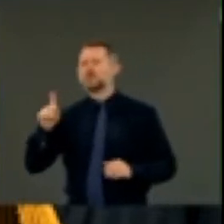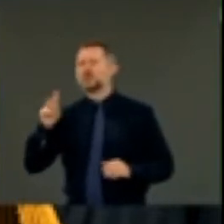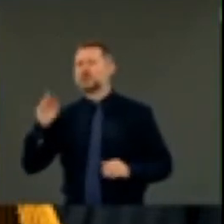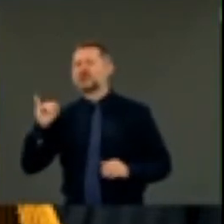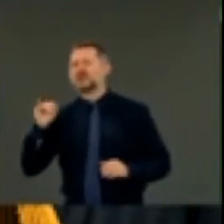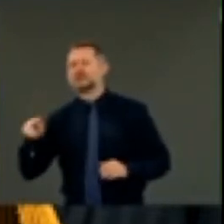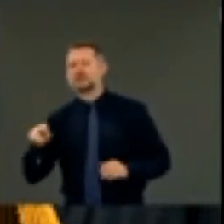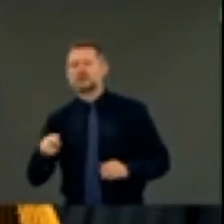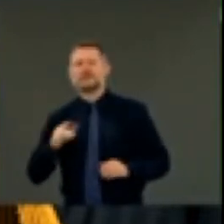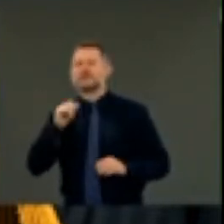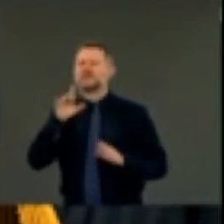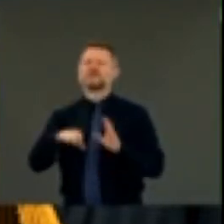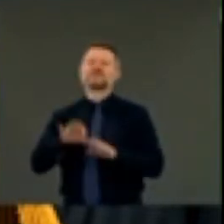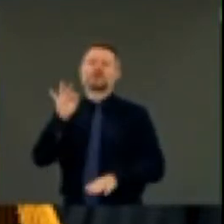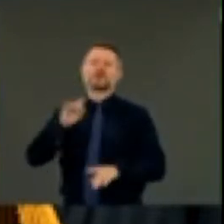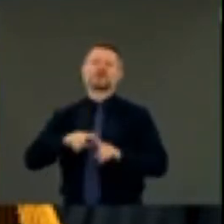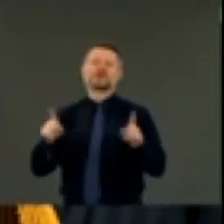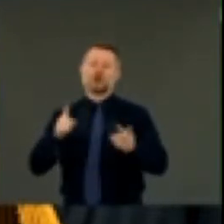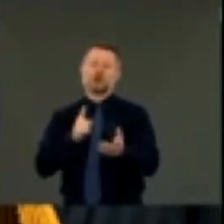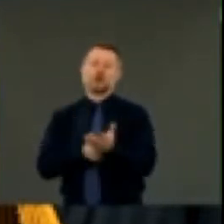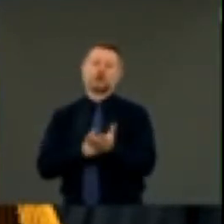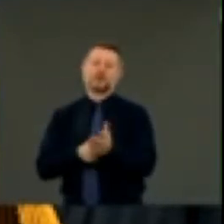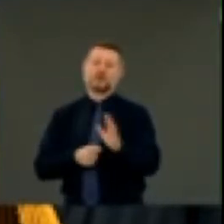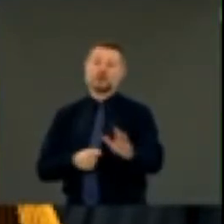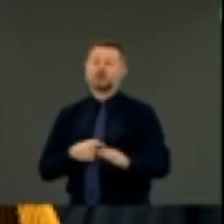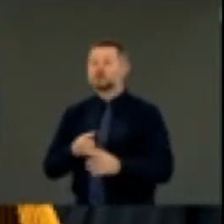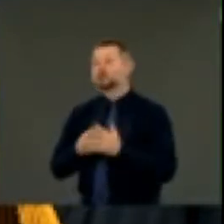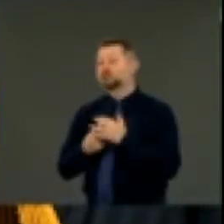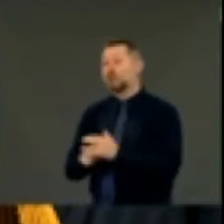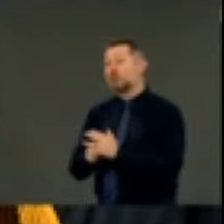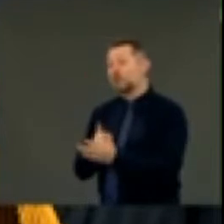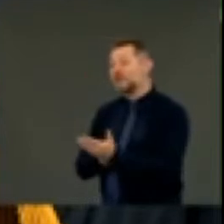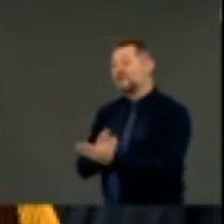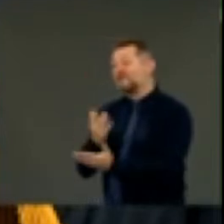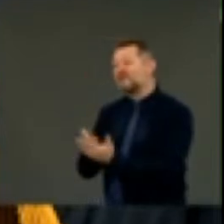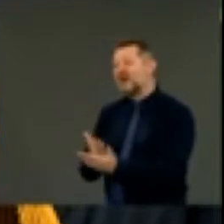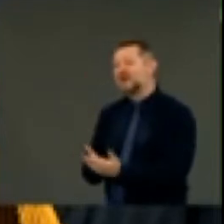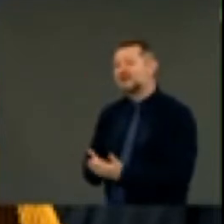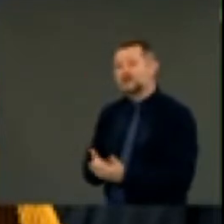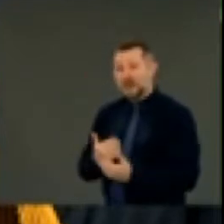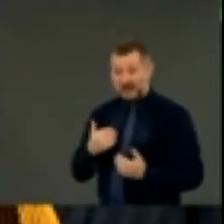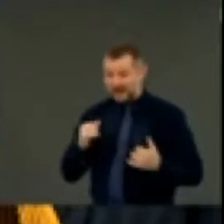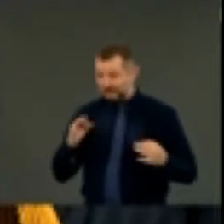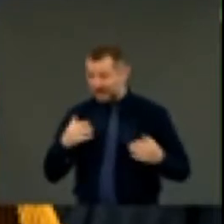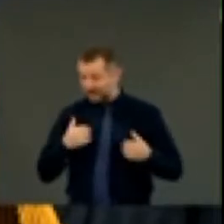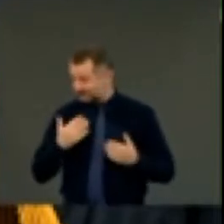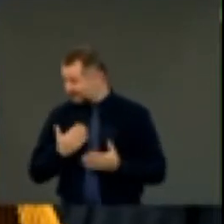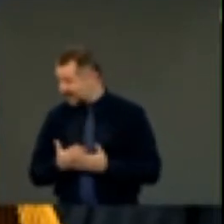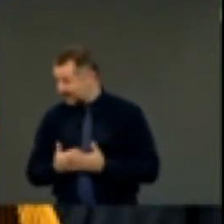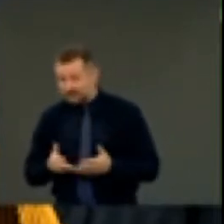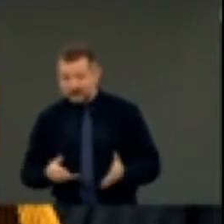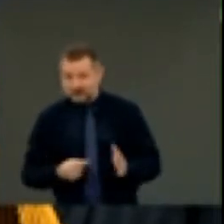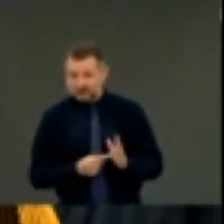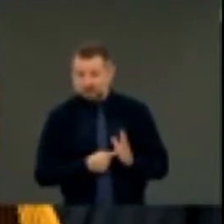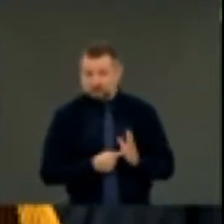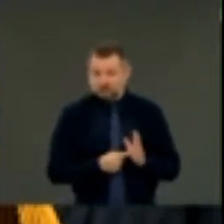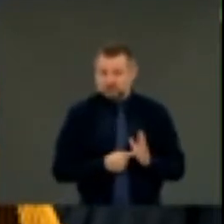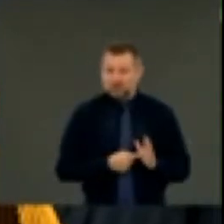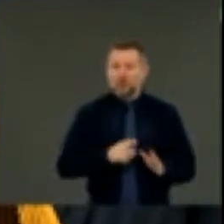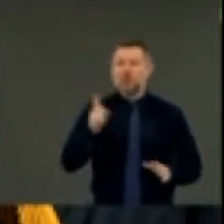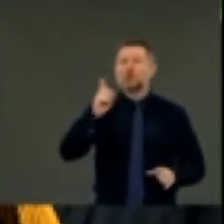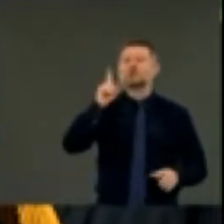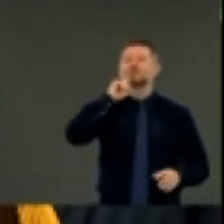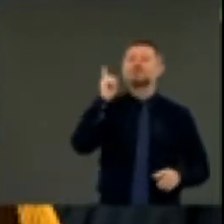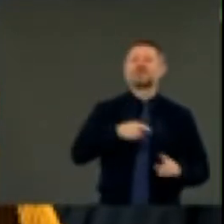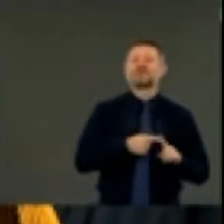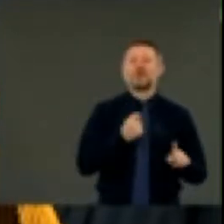the fact, if there is any facts left. It was guidance from Mr. Trump. Go ahead,